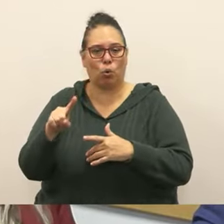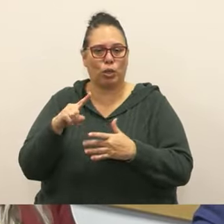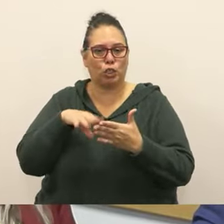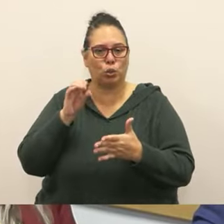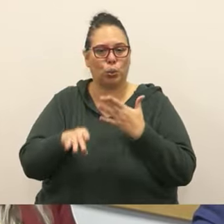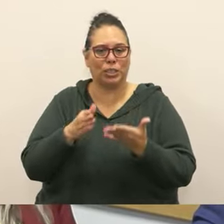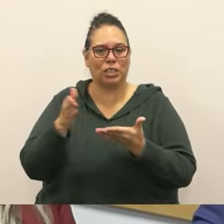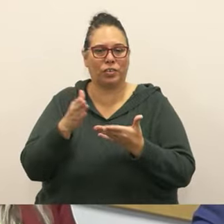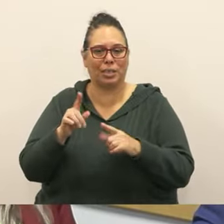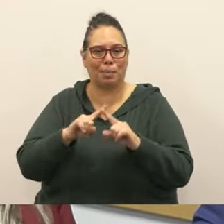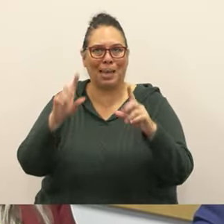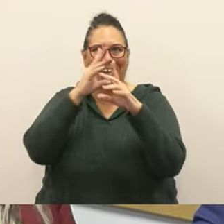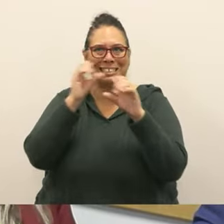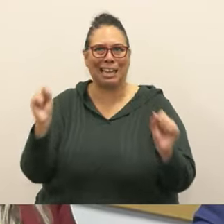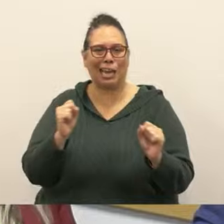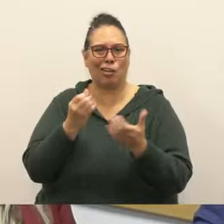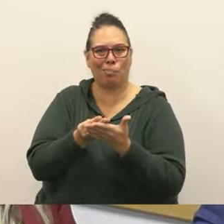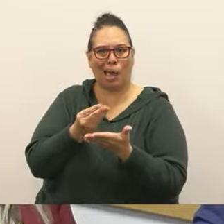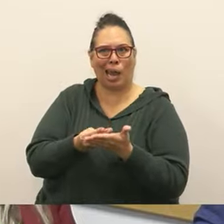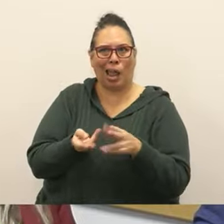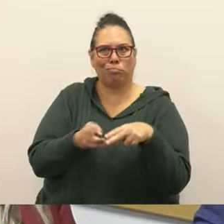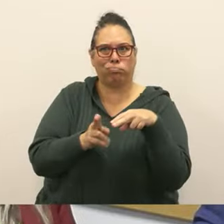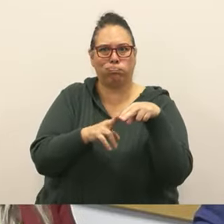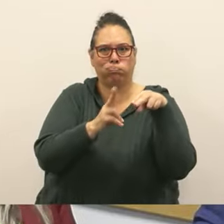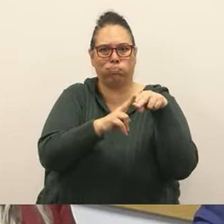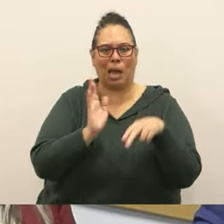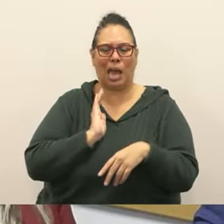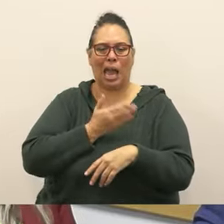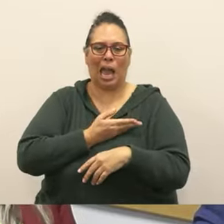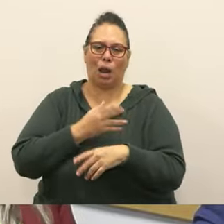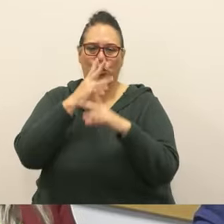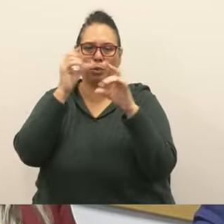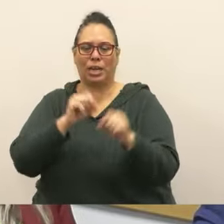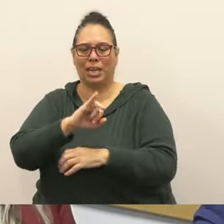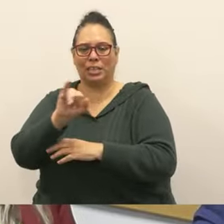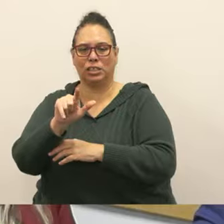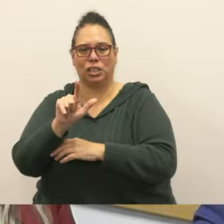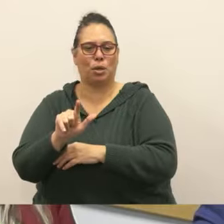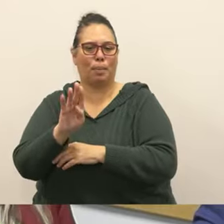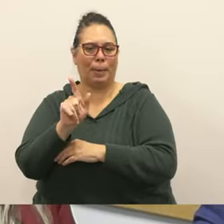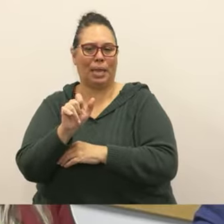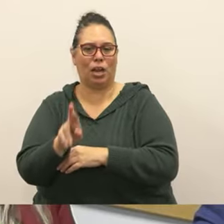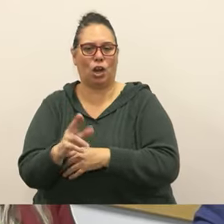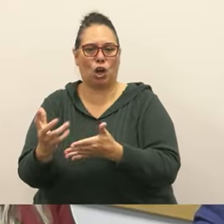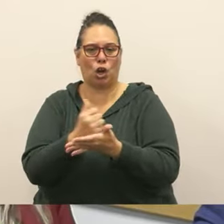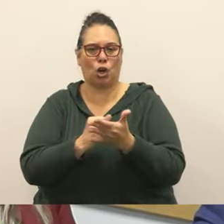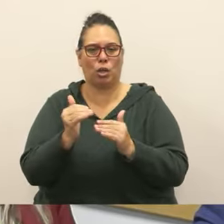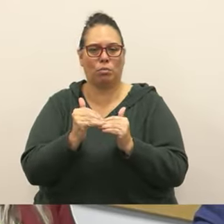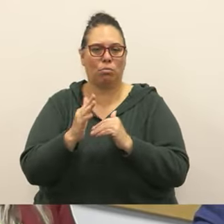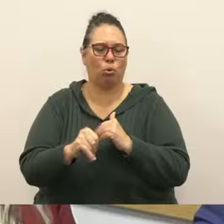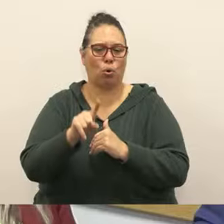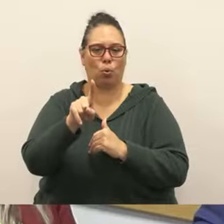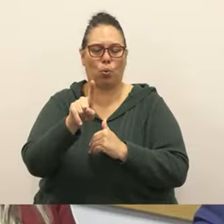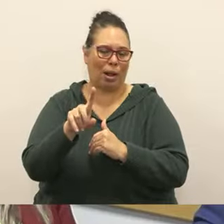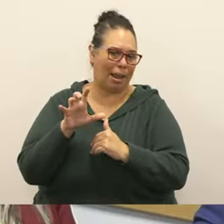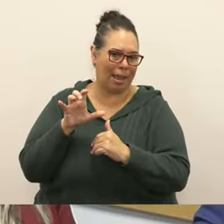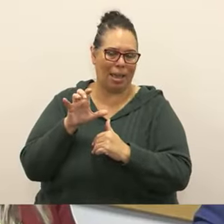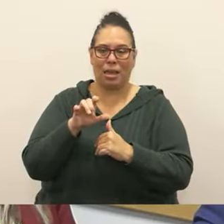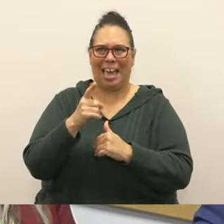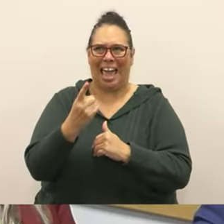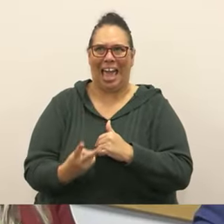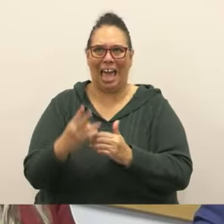yet executive salaries continue to grow. Our superintendent, Jill Baker, earns over $500,000 in total pay and benefits. Multiple assistants,